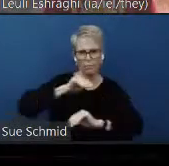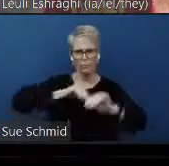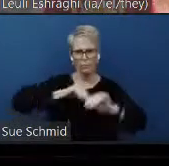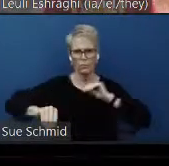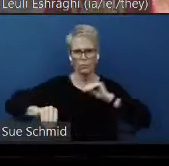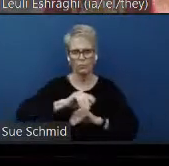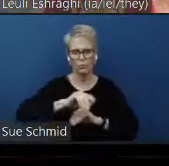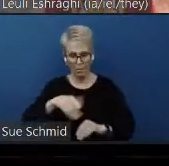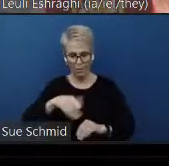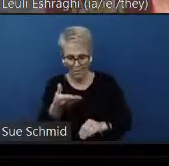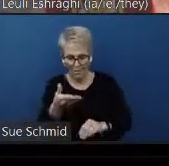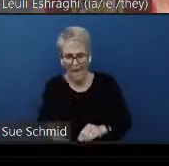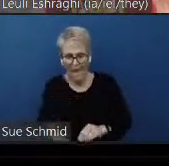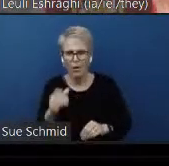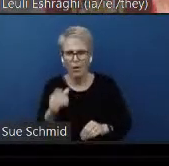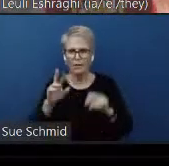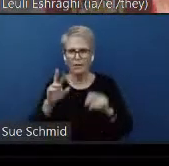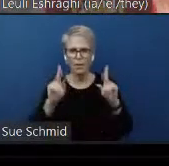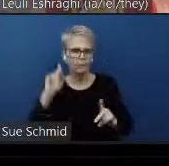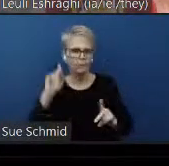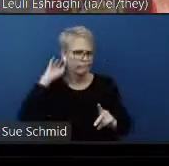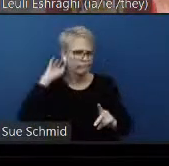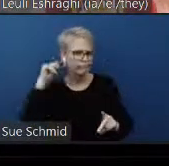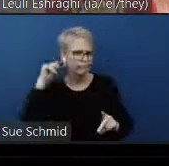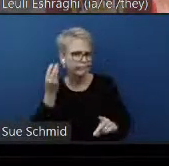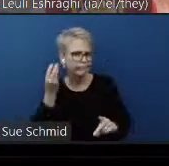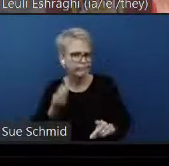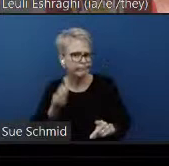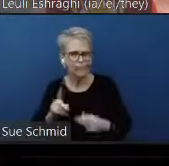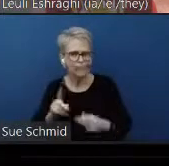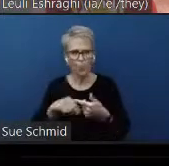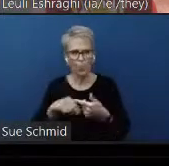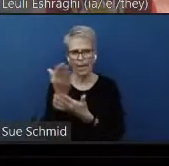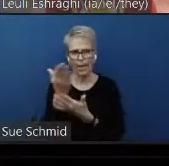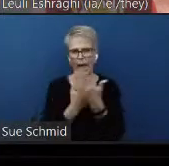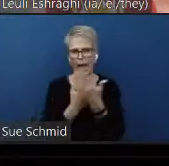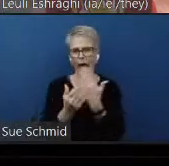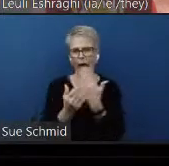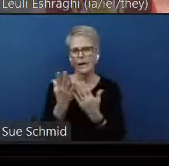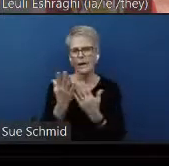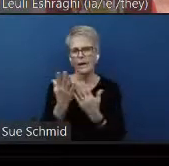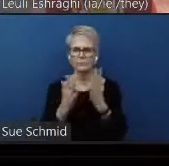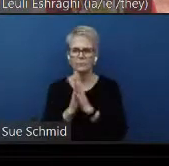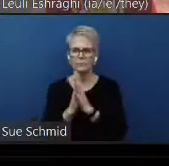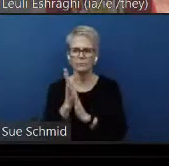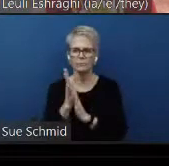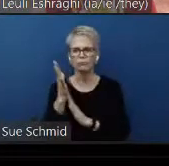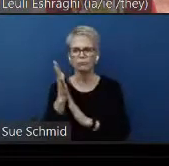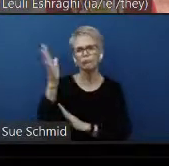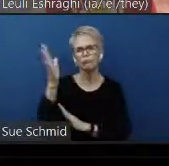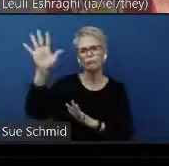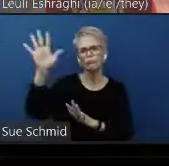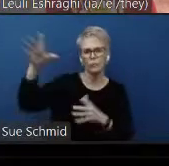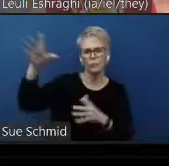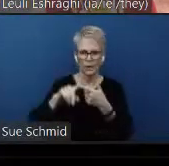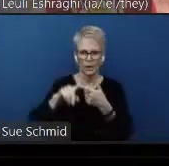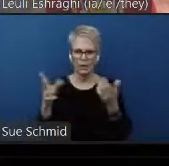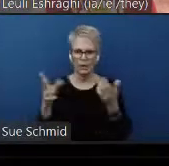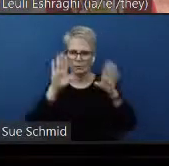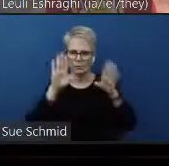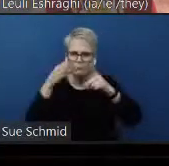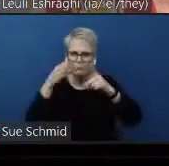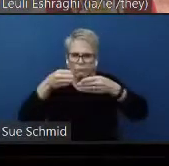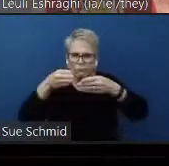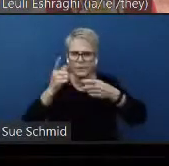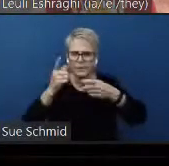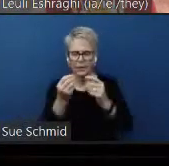when someone twists the locks in their hair, when their hand stretches towards periphery. You are fixated on a sparkler